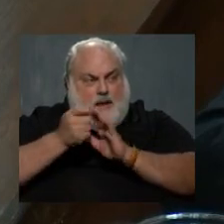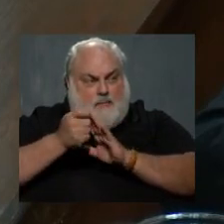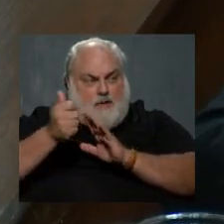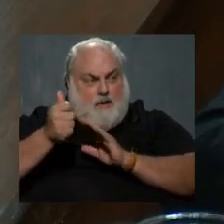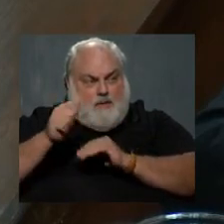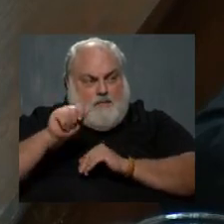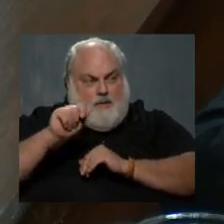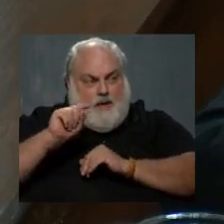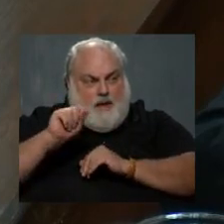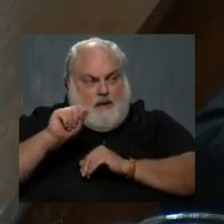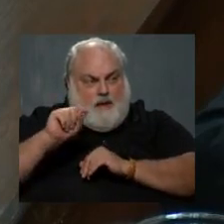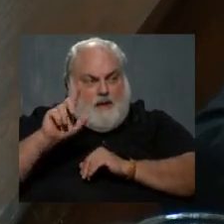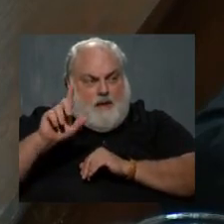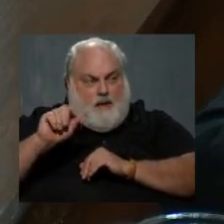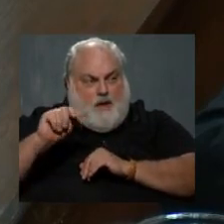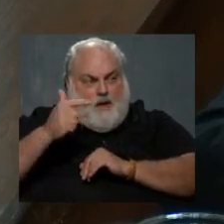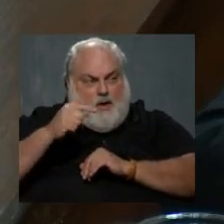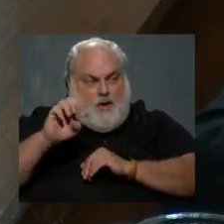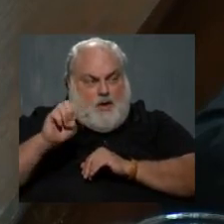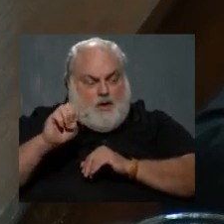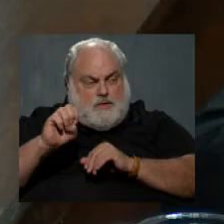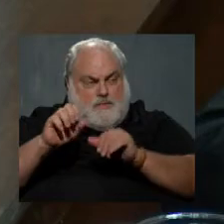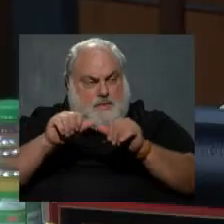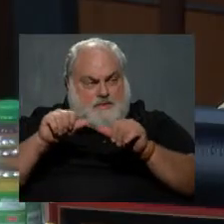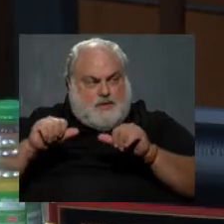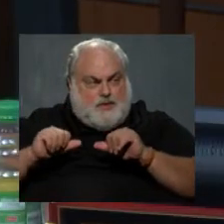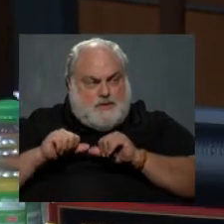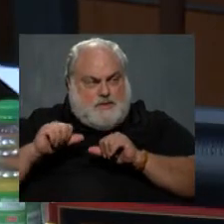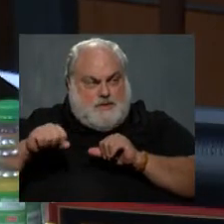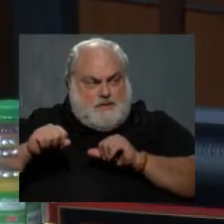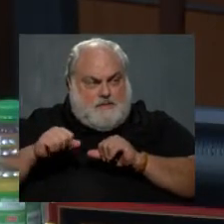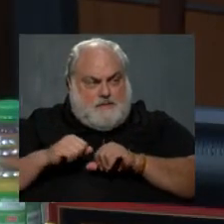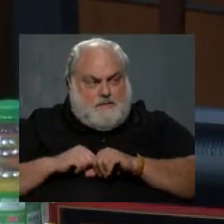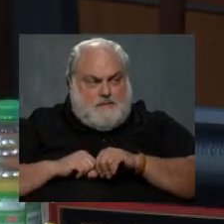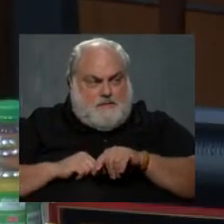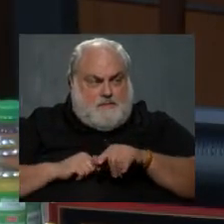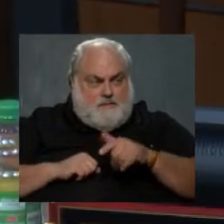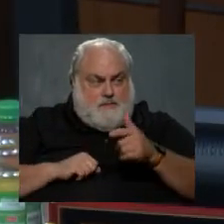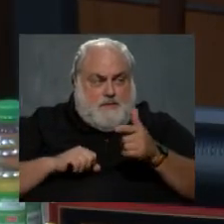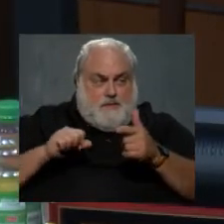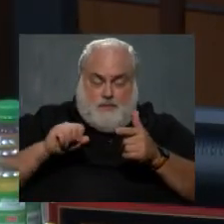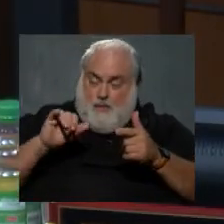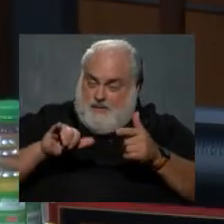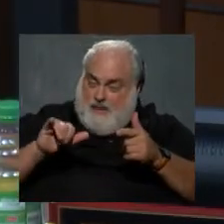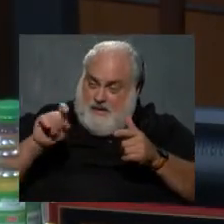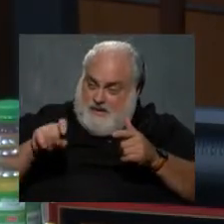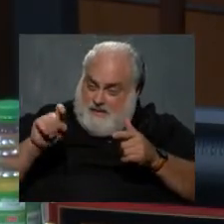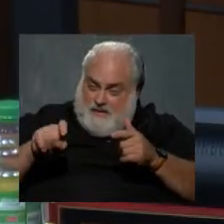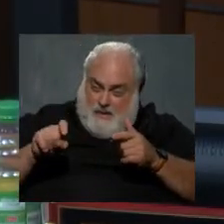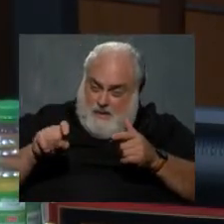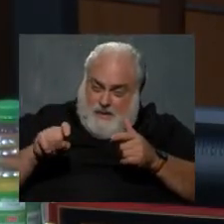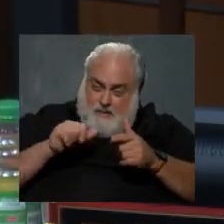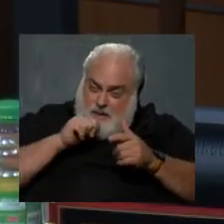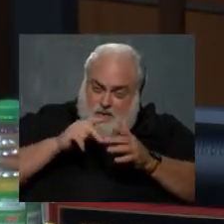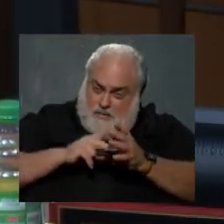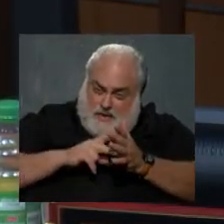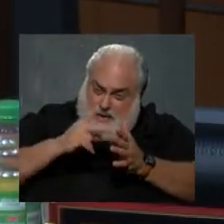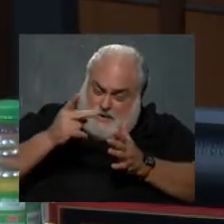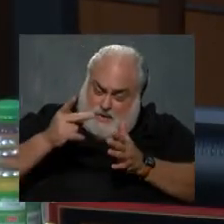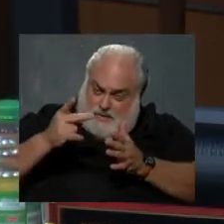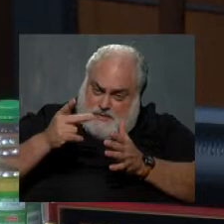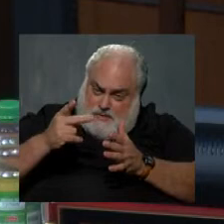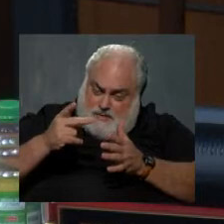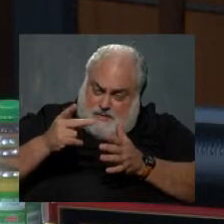elimination of the at-large spots. So is that even necessary? That's not just duplication? I